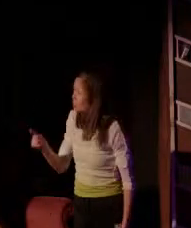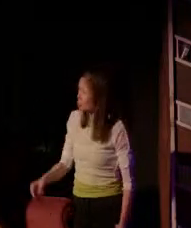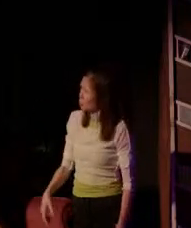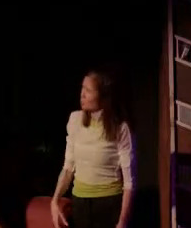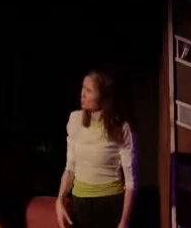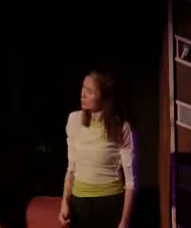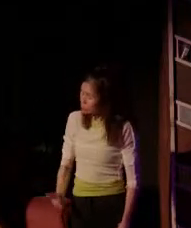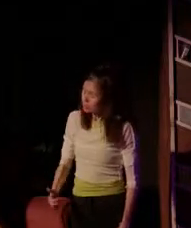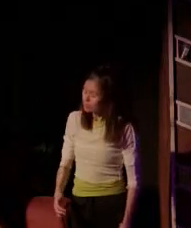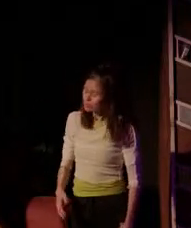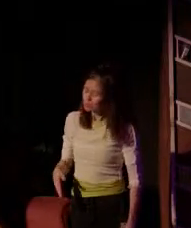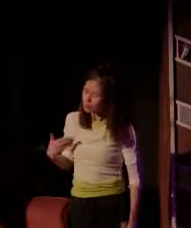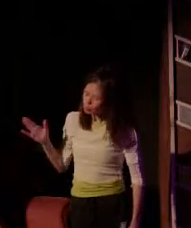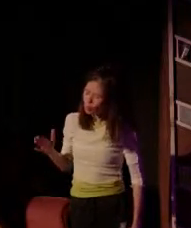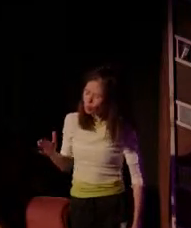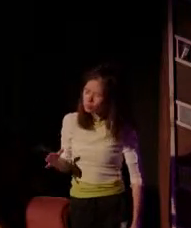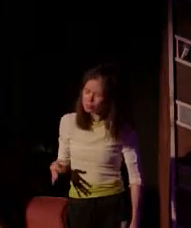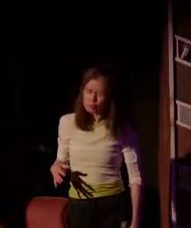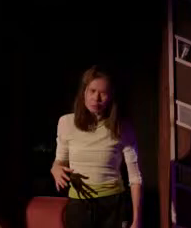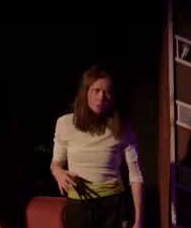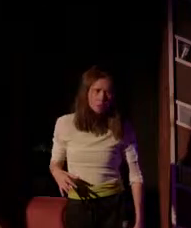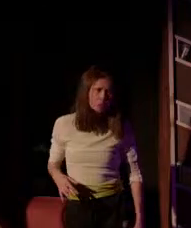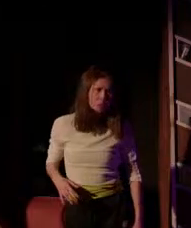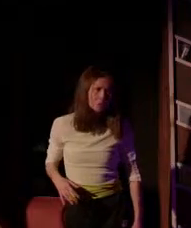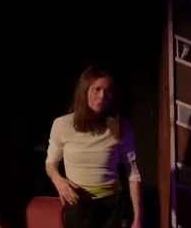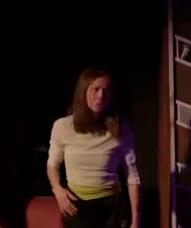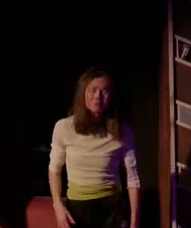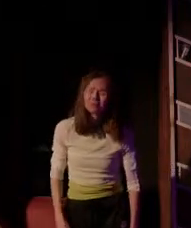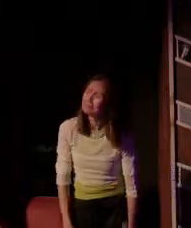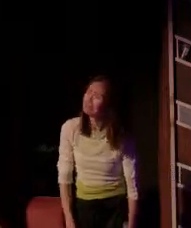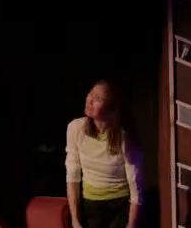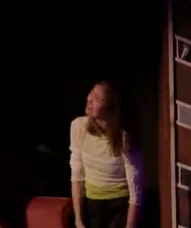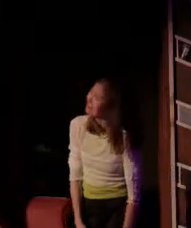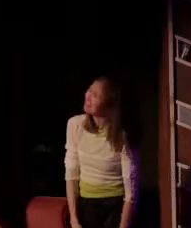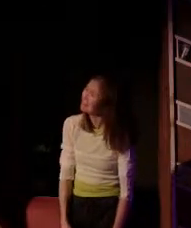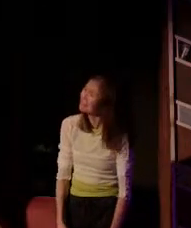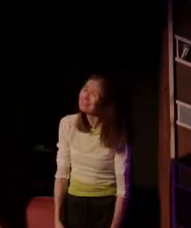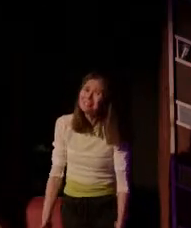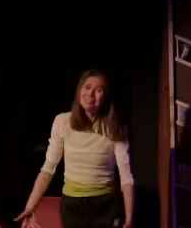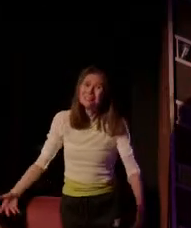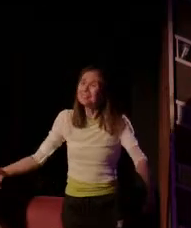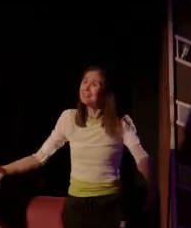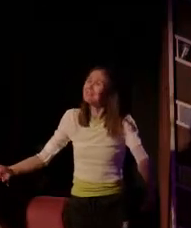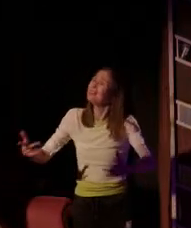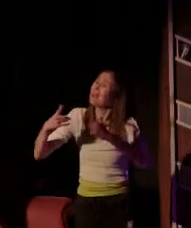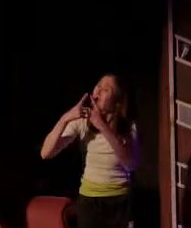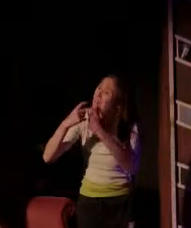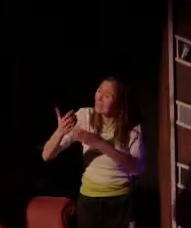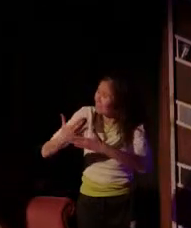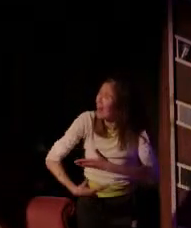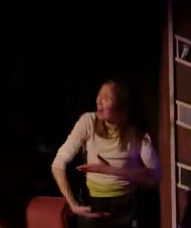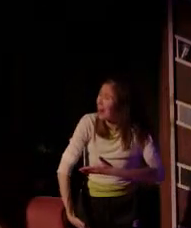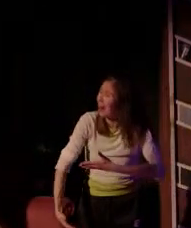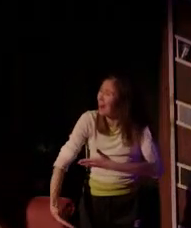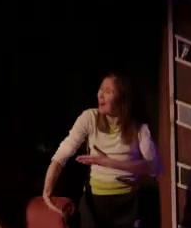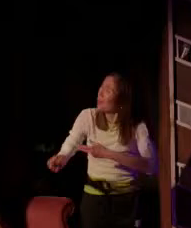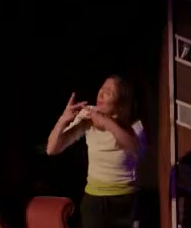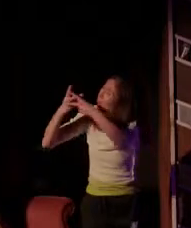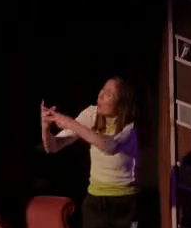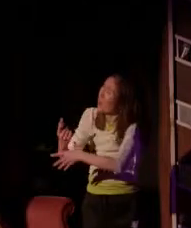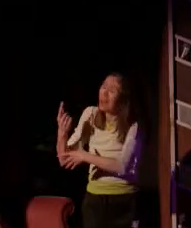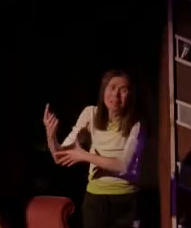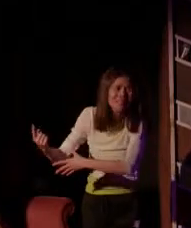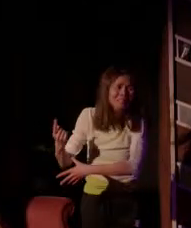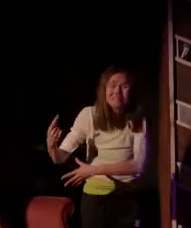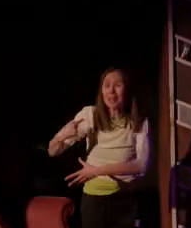Be gone, sir. Of your own fortune, take care. This